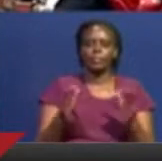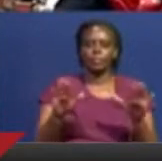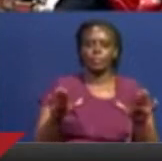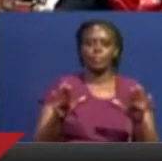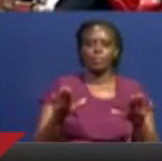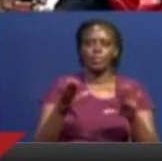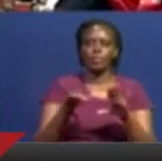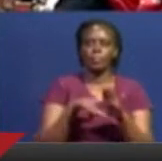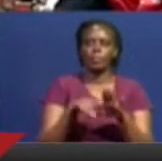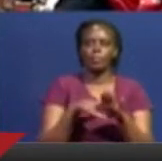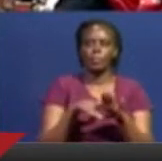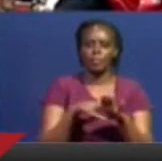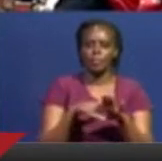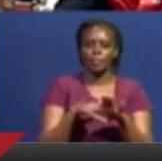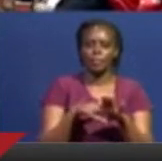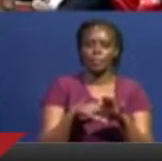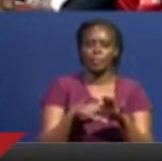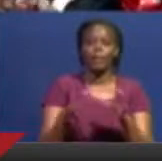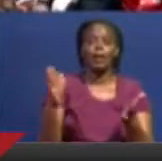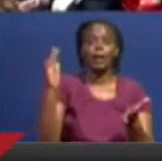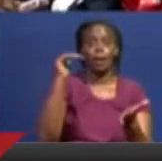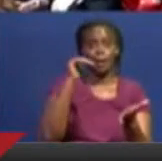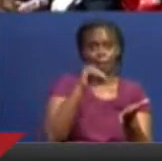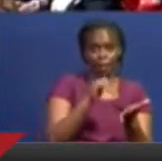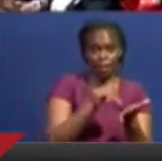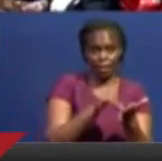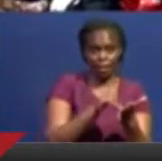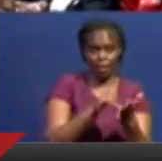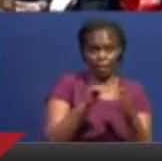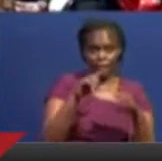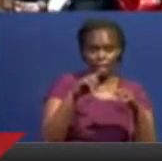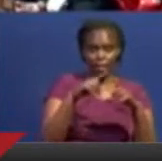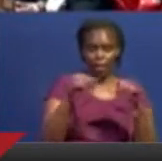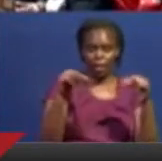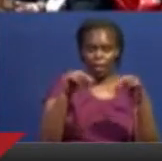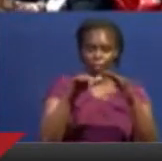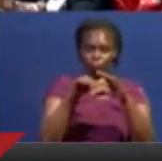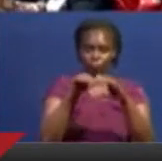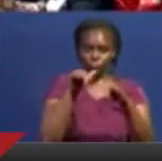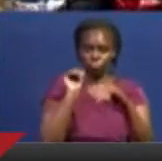Order, members. Let's repeat. Log out.